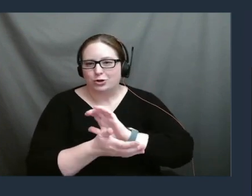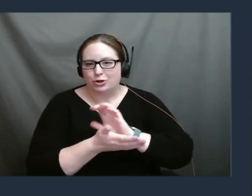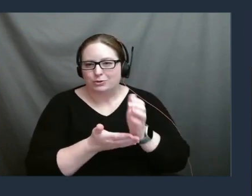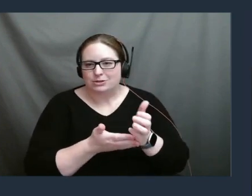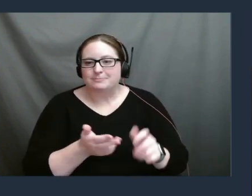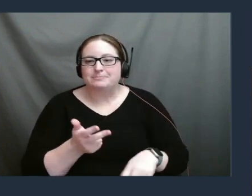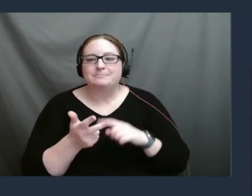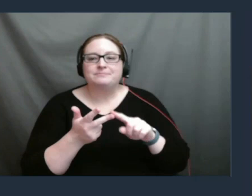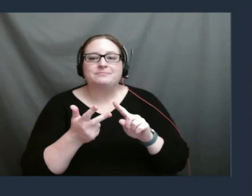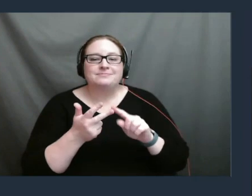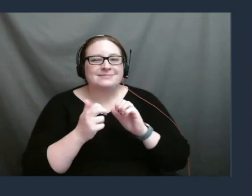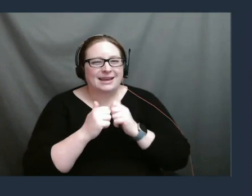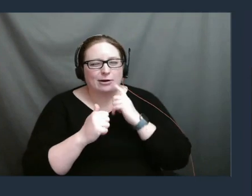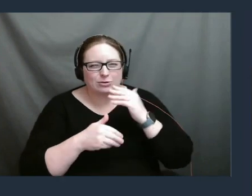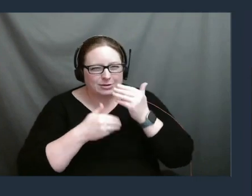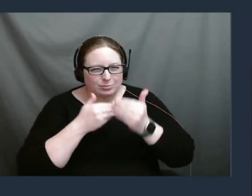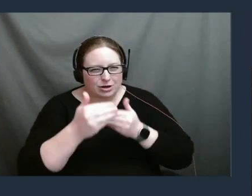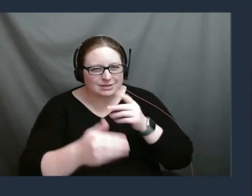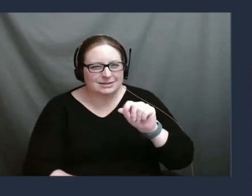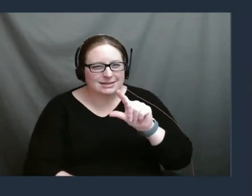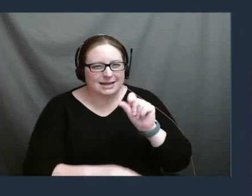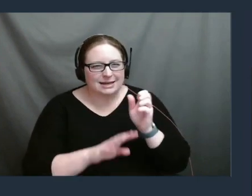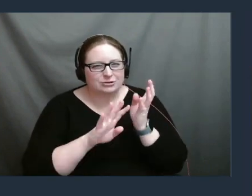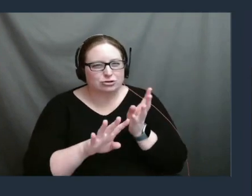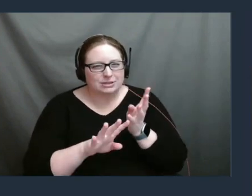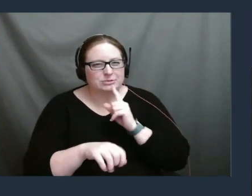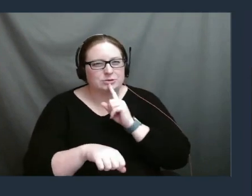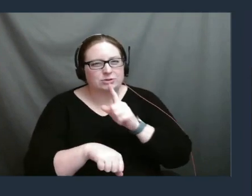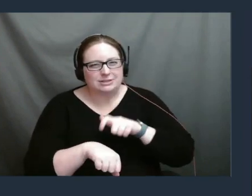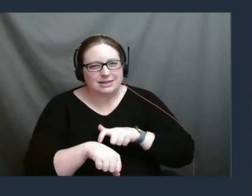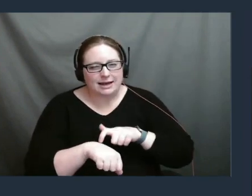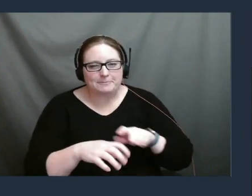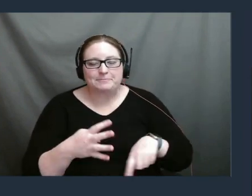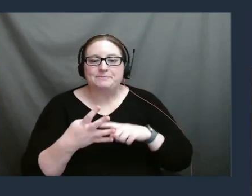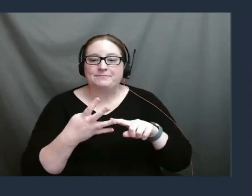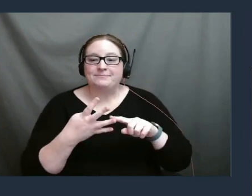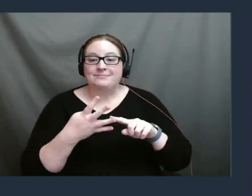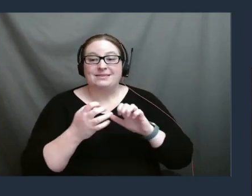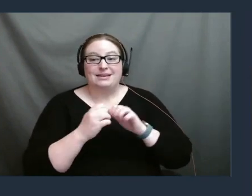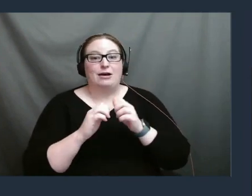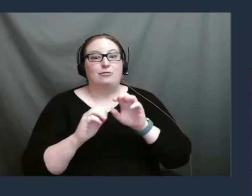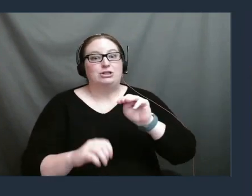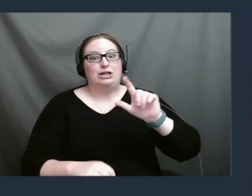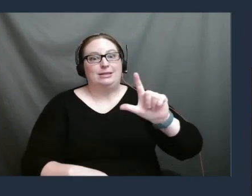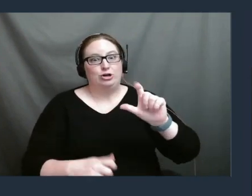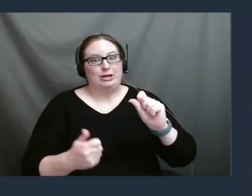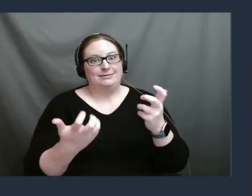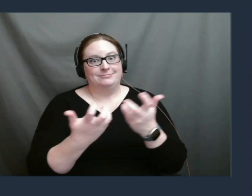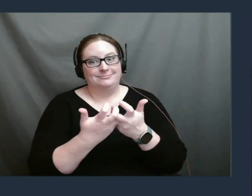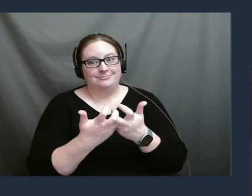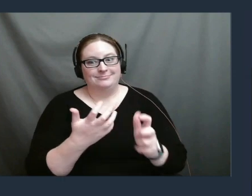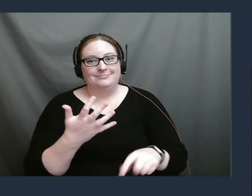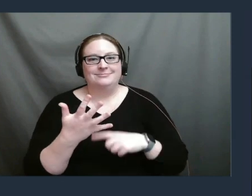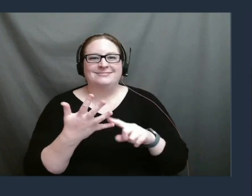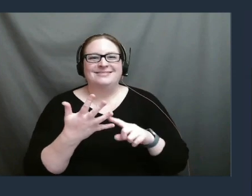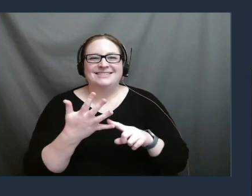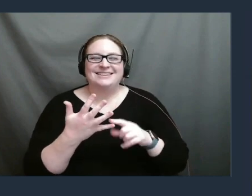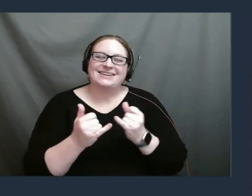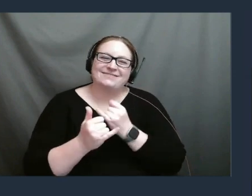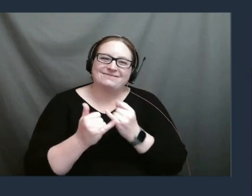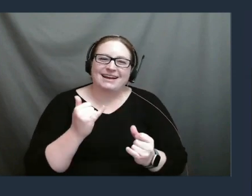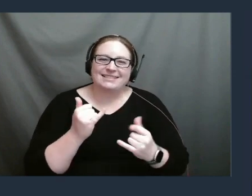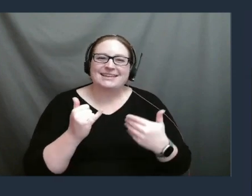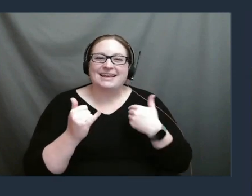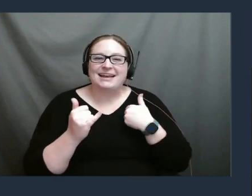how you can process data streams in real time and how machine learning fits into the picture. And finally, we'll put all of this together and